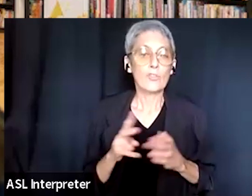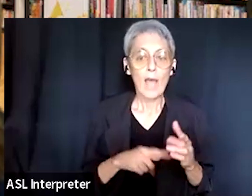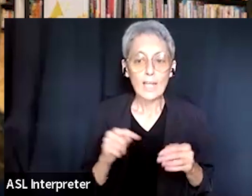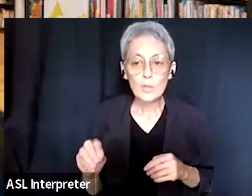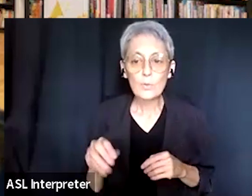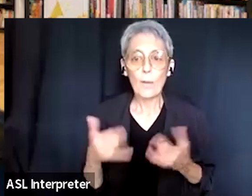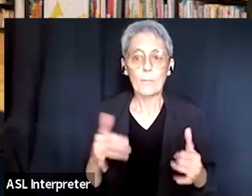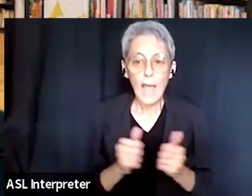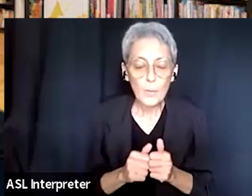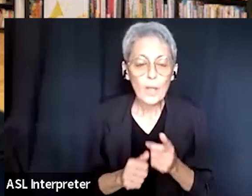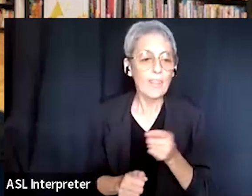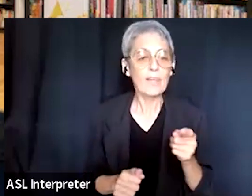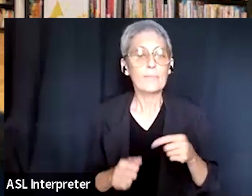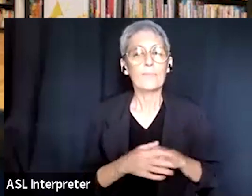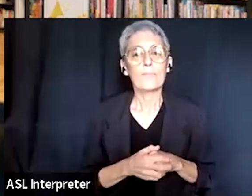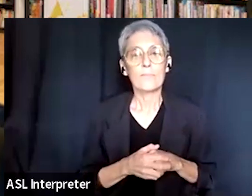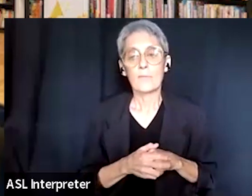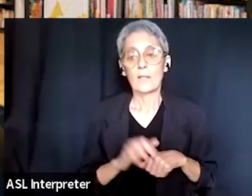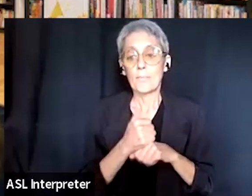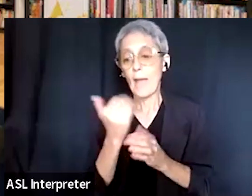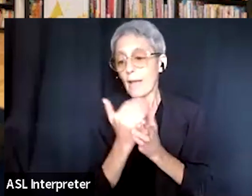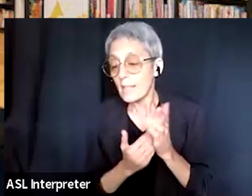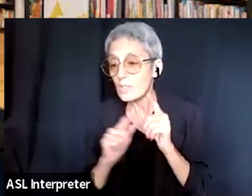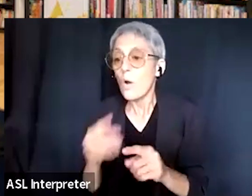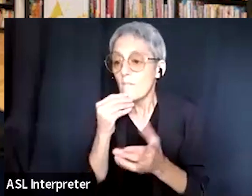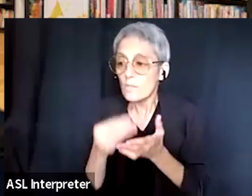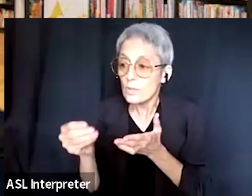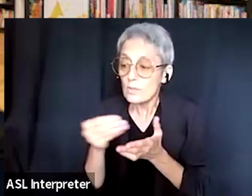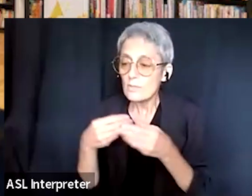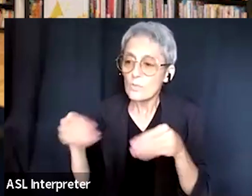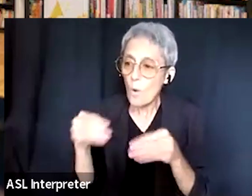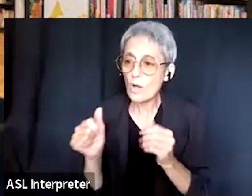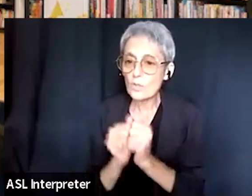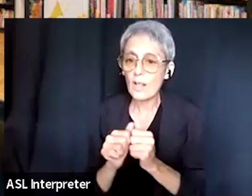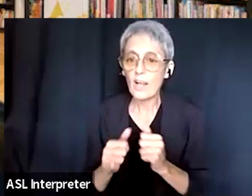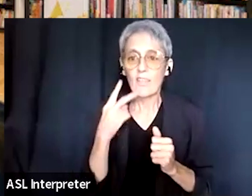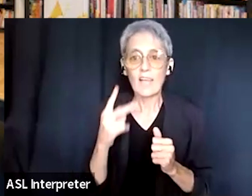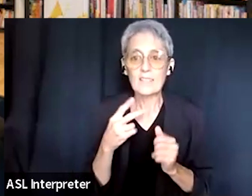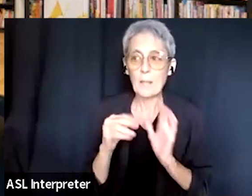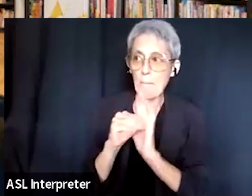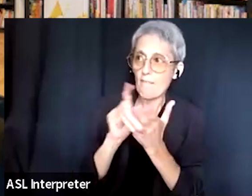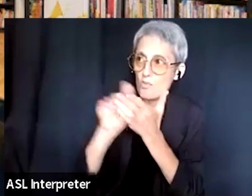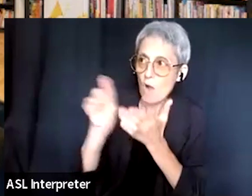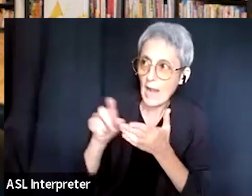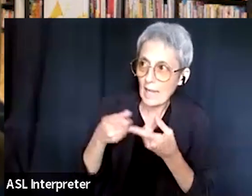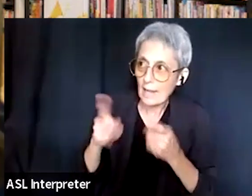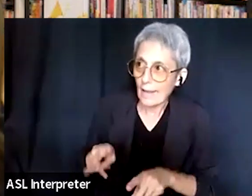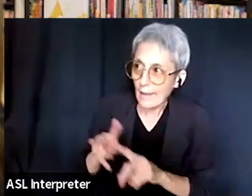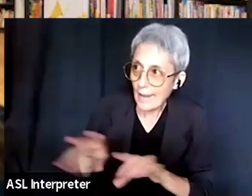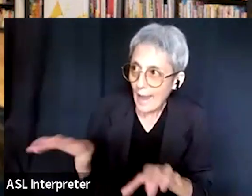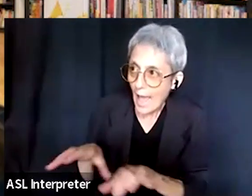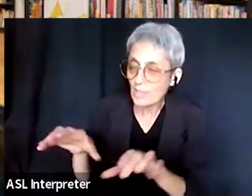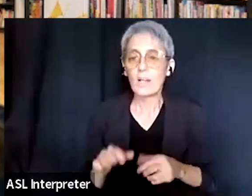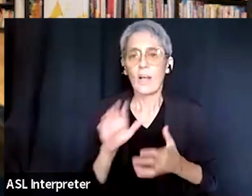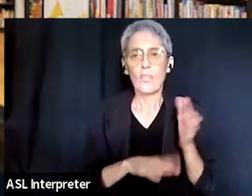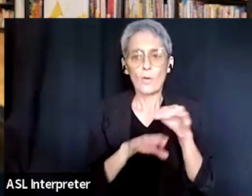list to go to the grocery store together so that they see models of writing in action. Those are the foundational experiences that